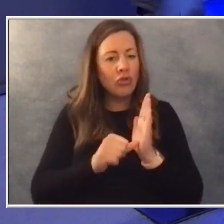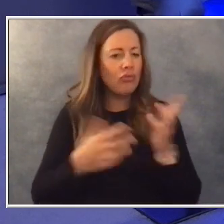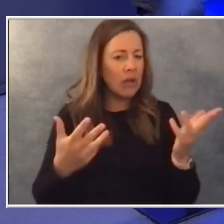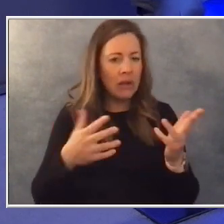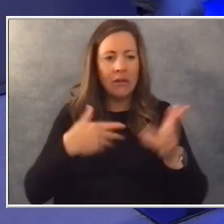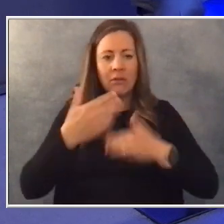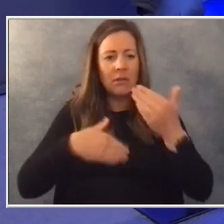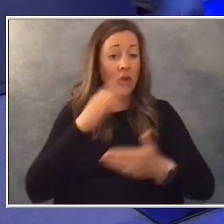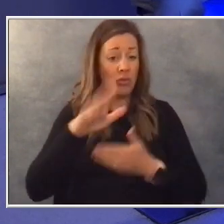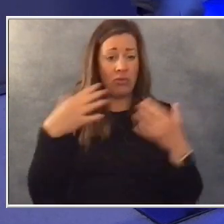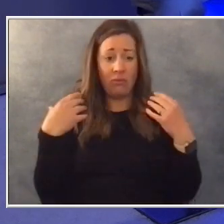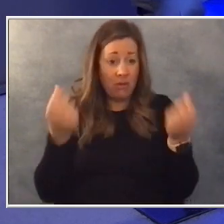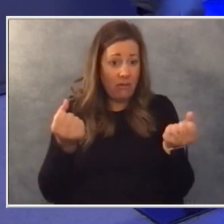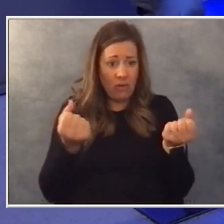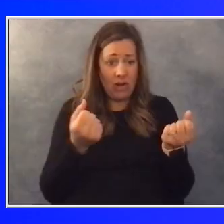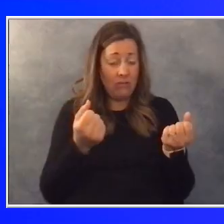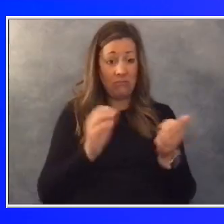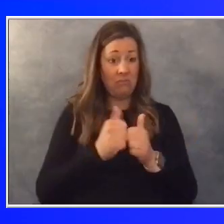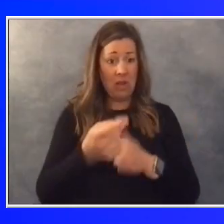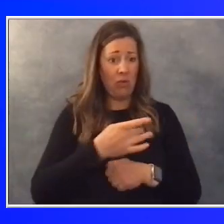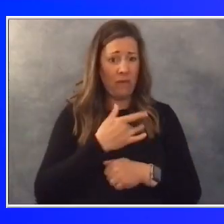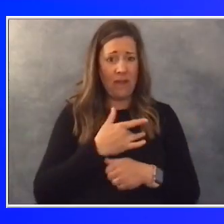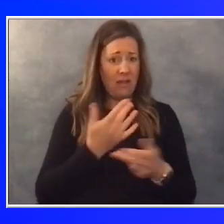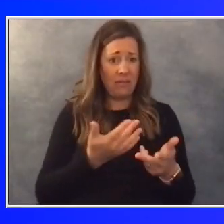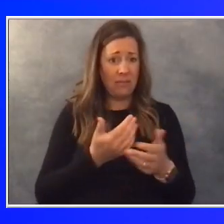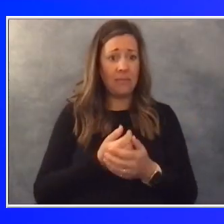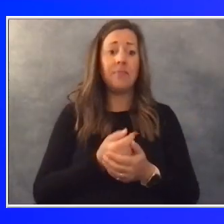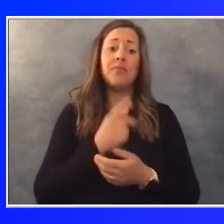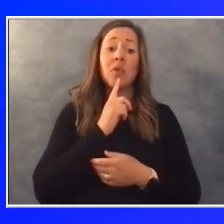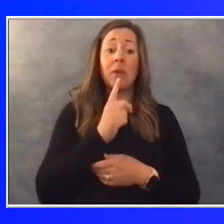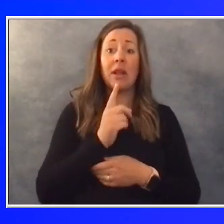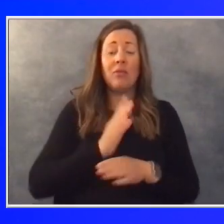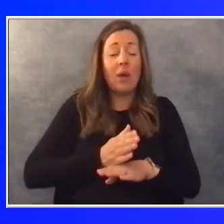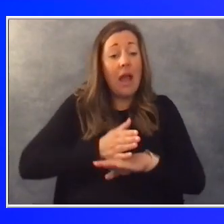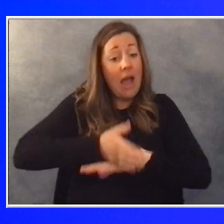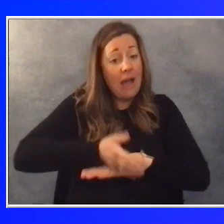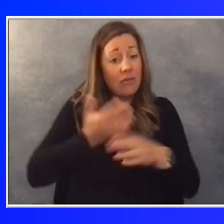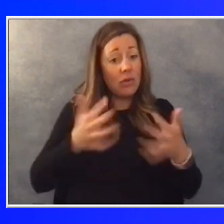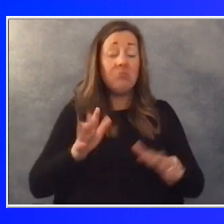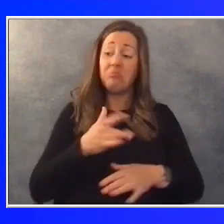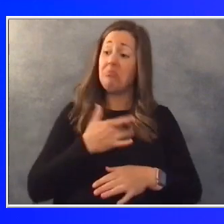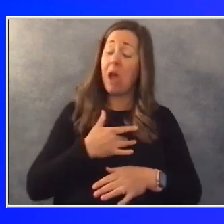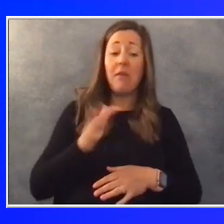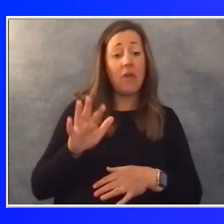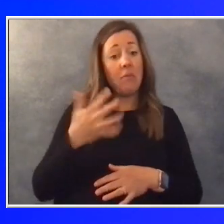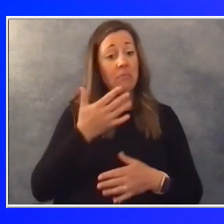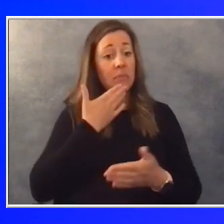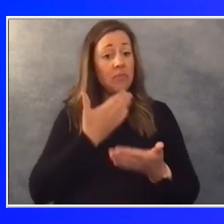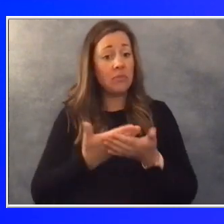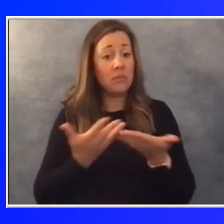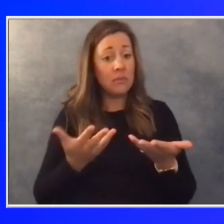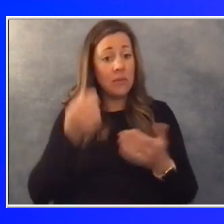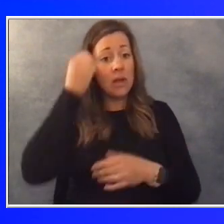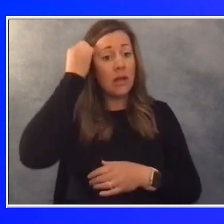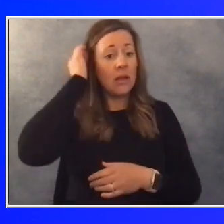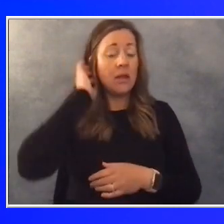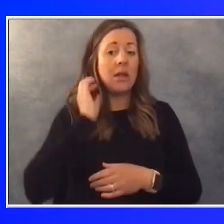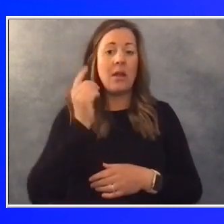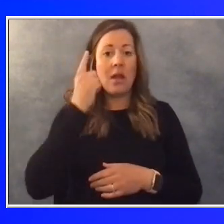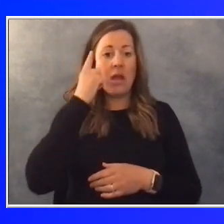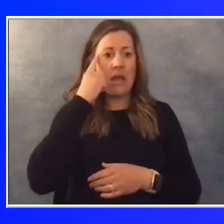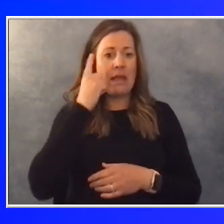like? How were you feeling? Right after, I actually felt pretty good. I think I had, on the grand